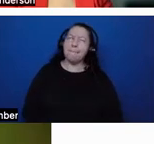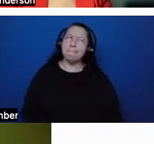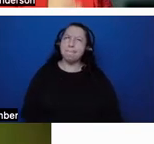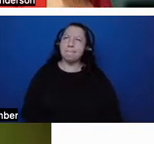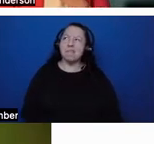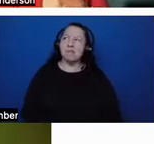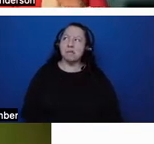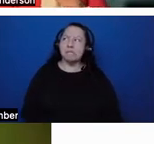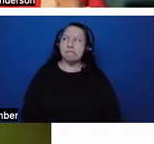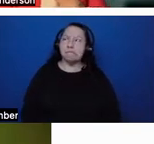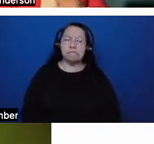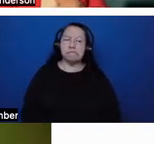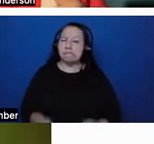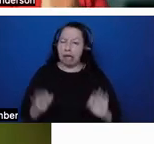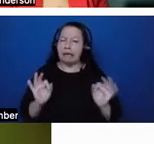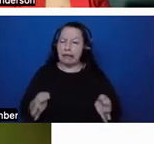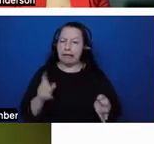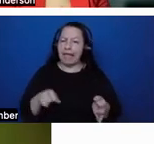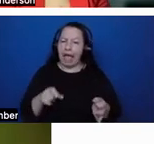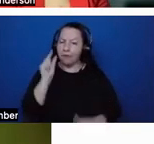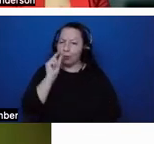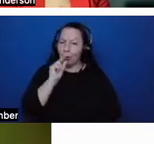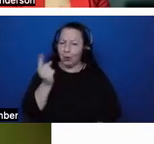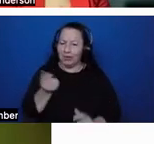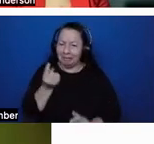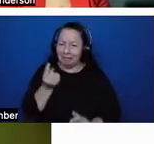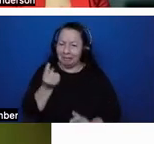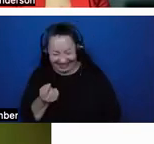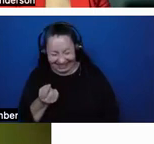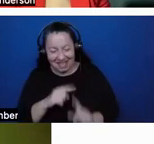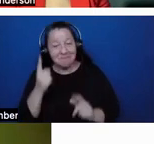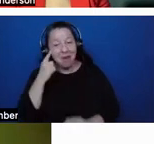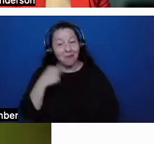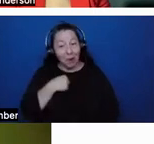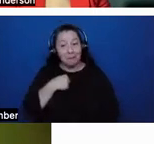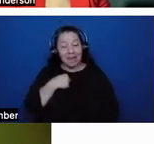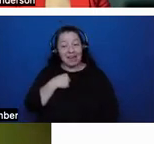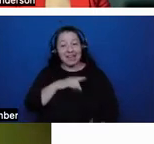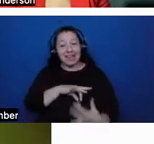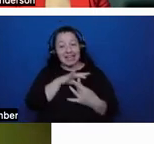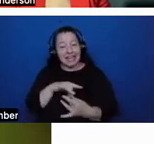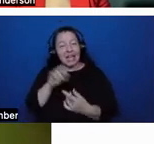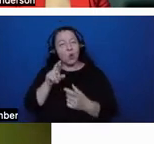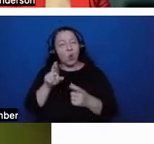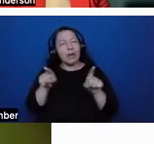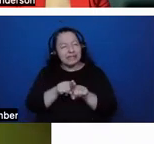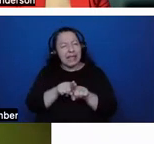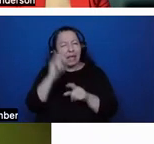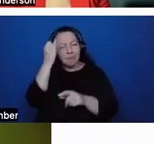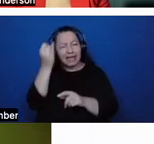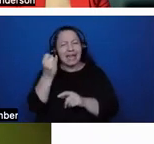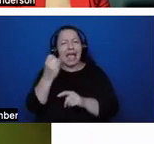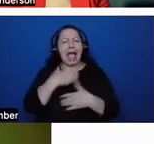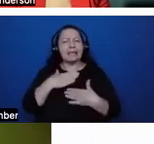I'd have to definitely like Google some stuff, but for me it's connected to or similar to like body